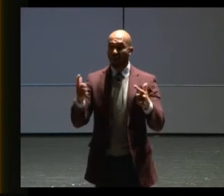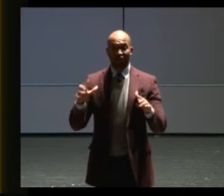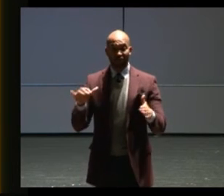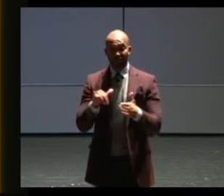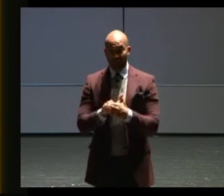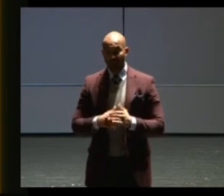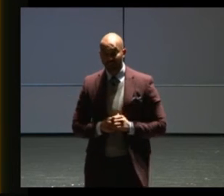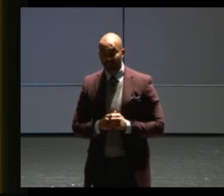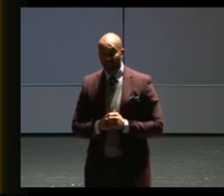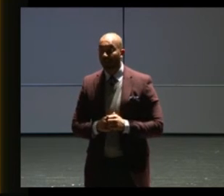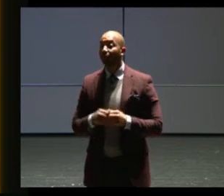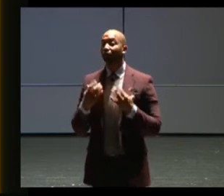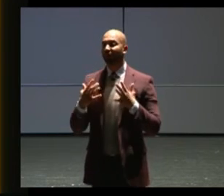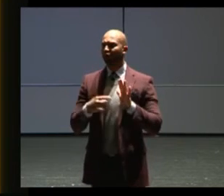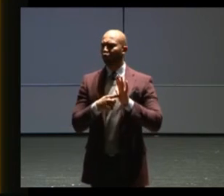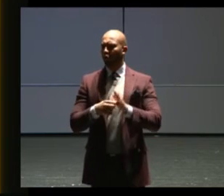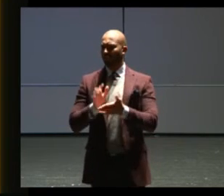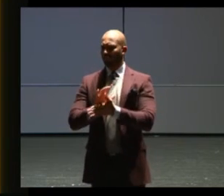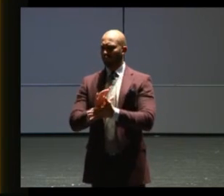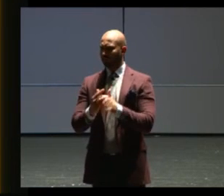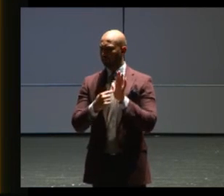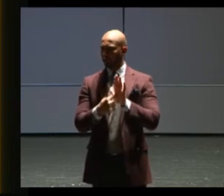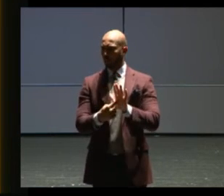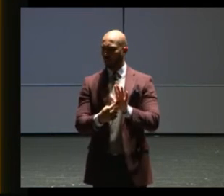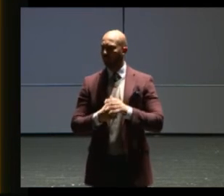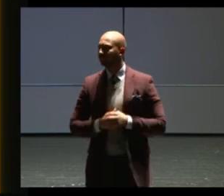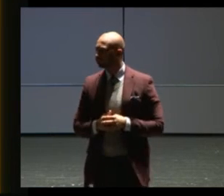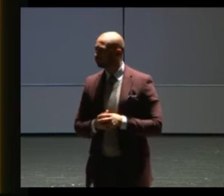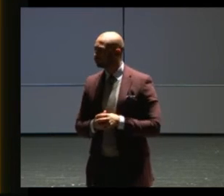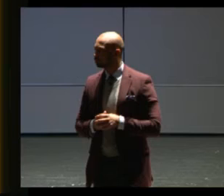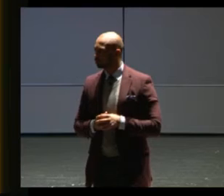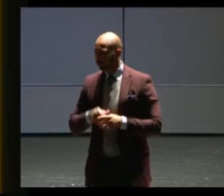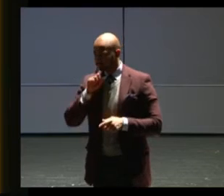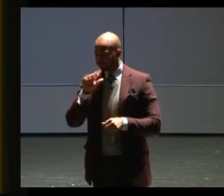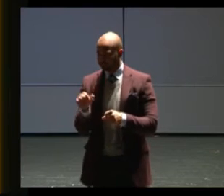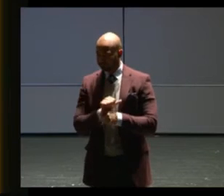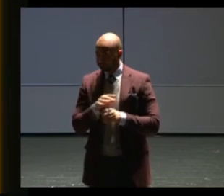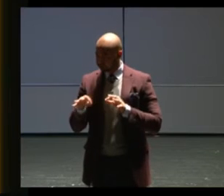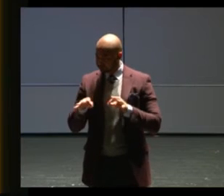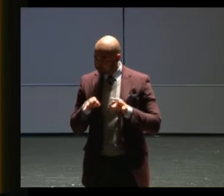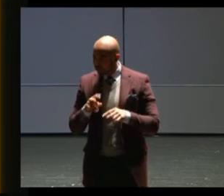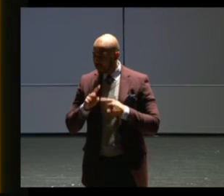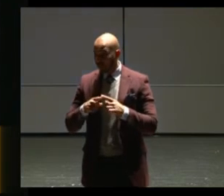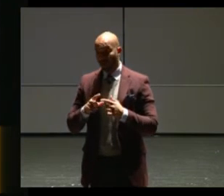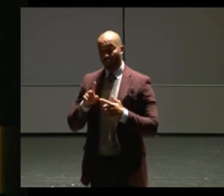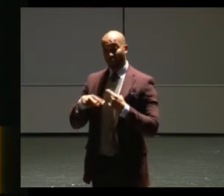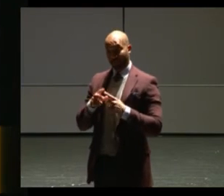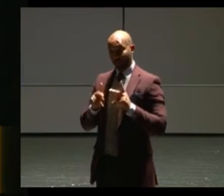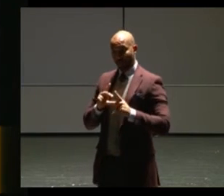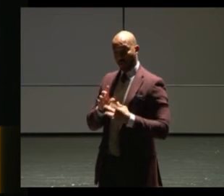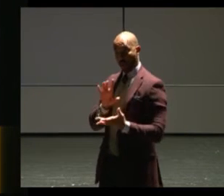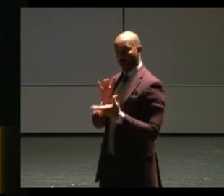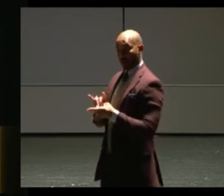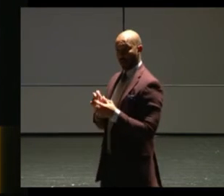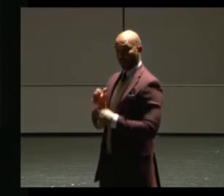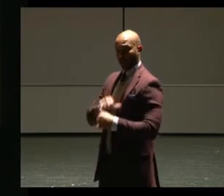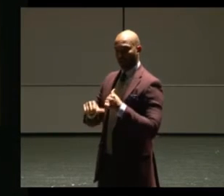so important. And I'd like to share with you a video that especially underscores the value of the human connection.